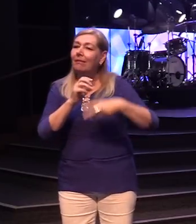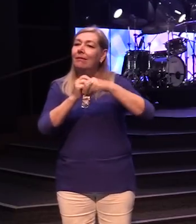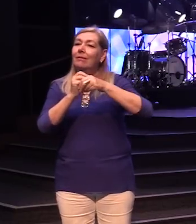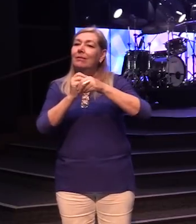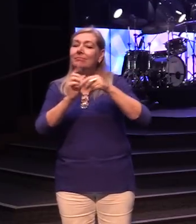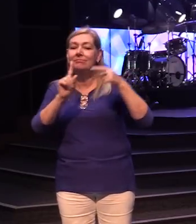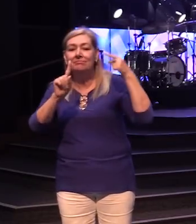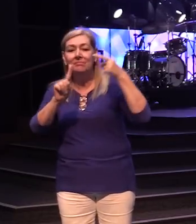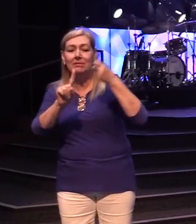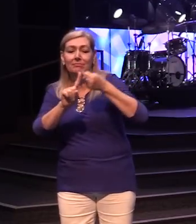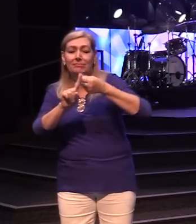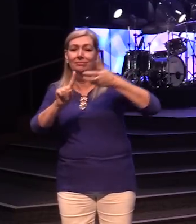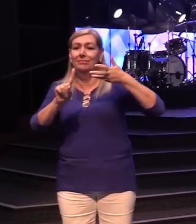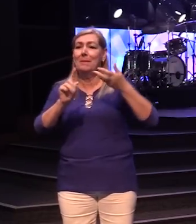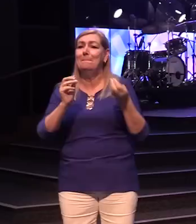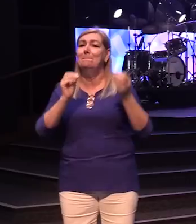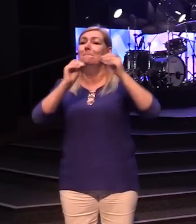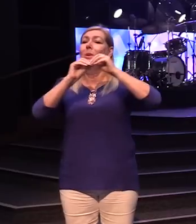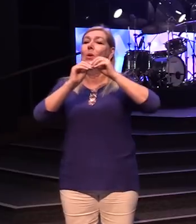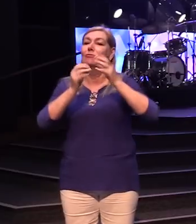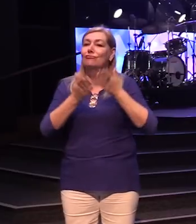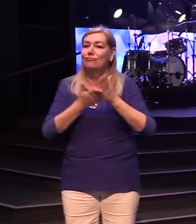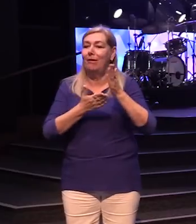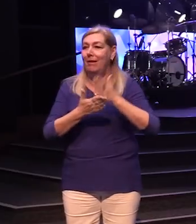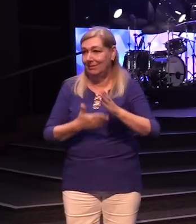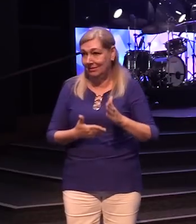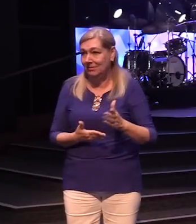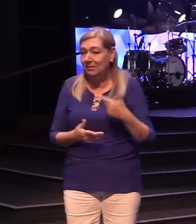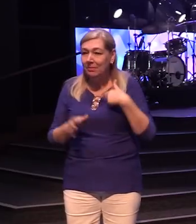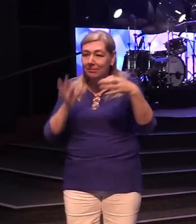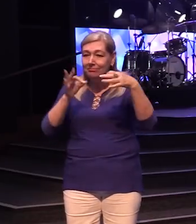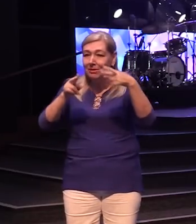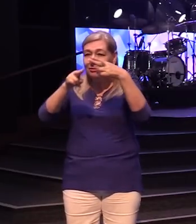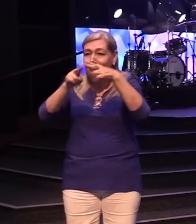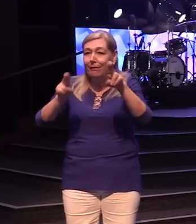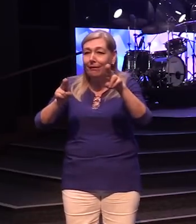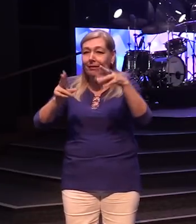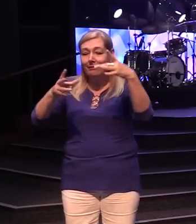specific rights. I just want to go through those quickly.